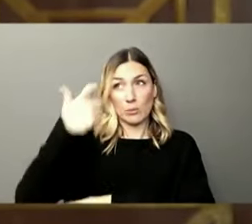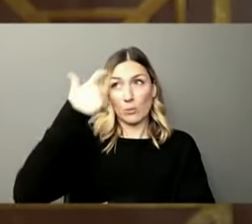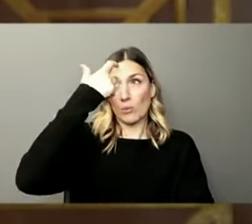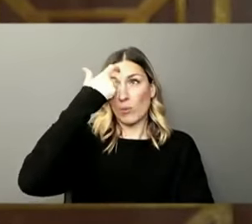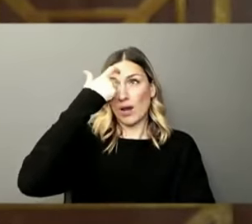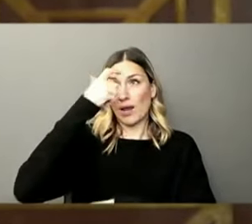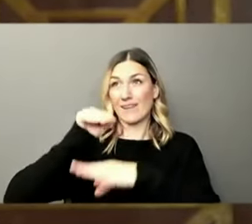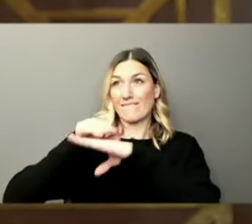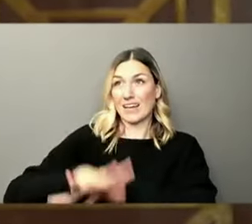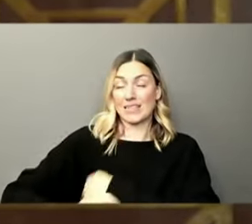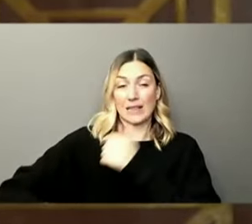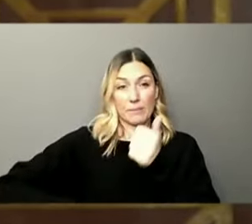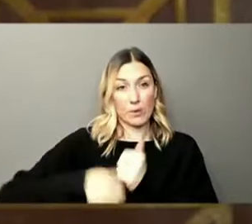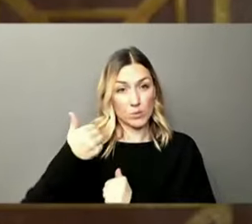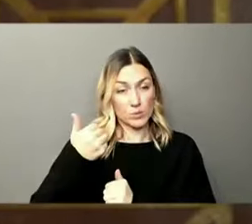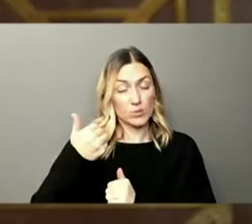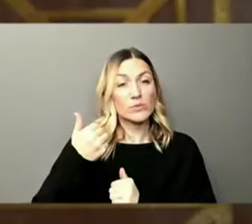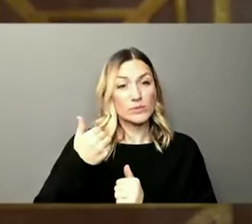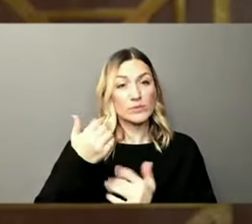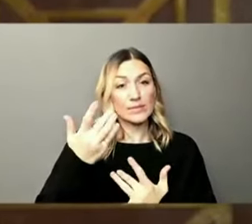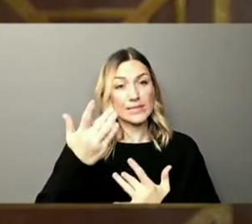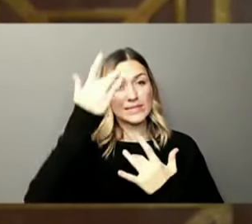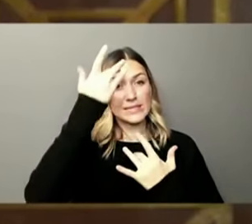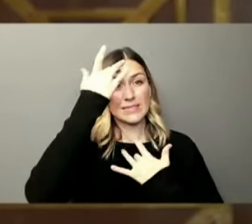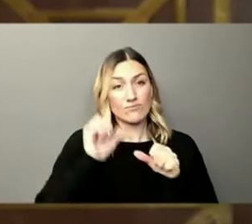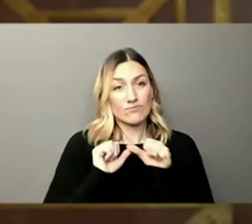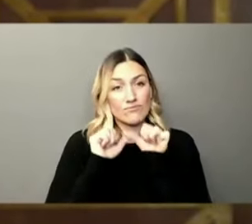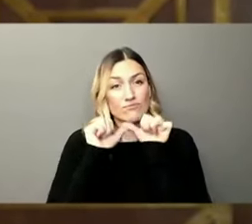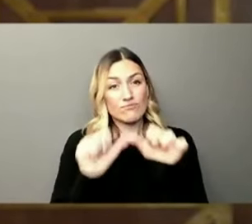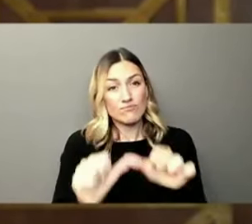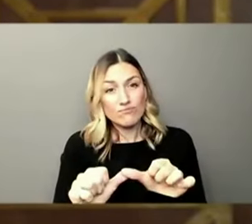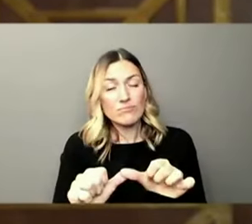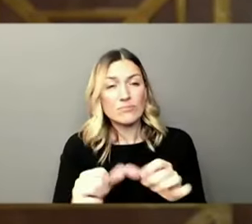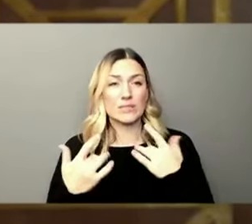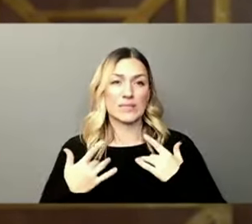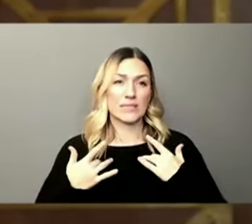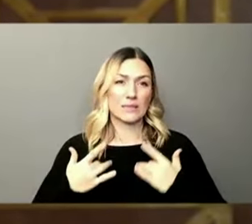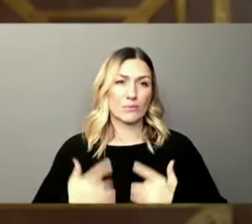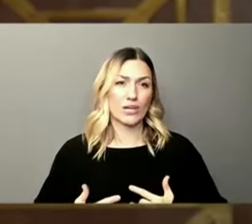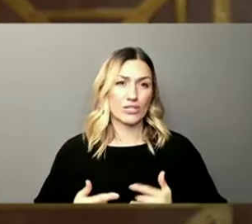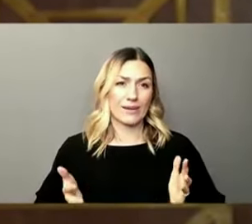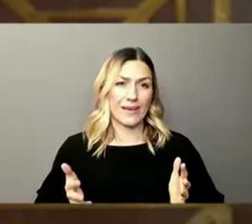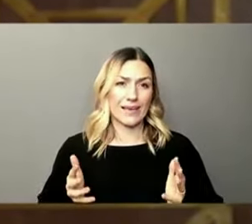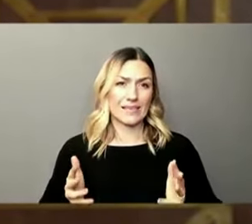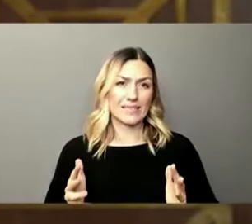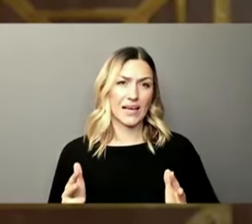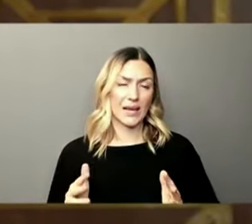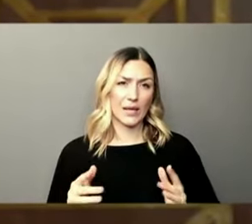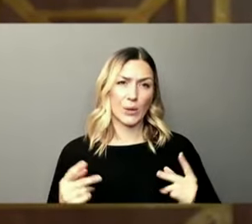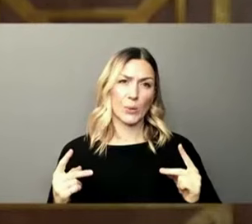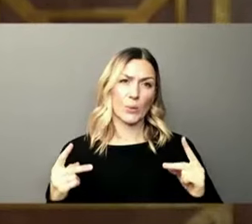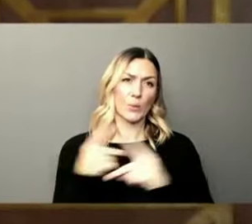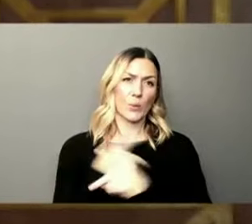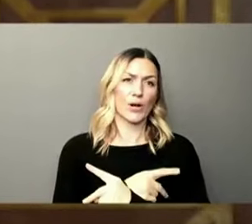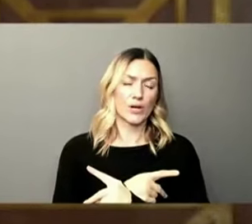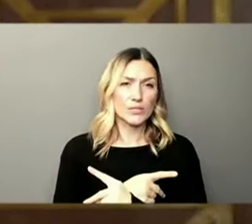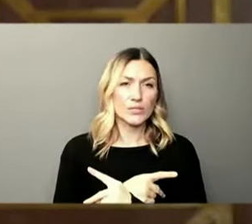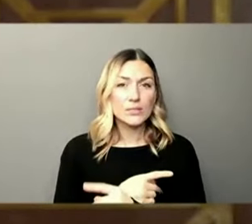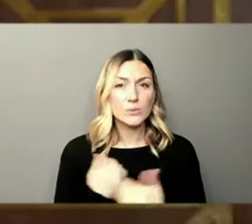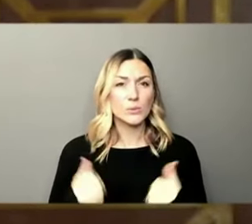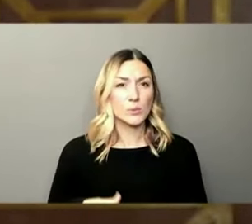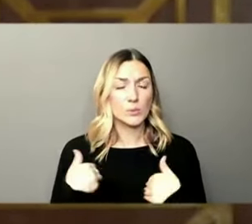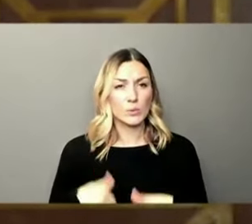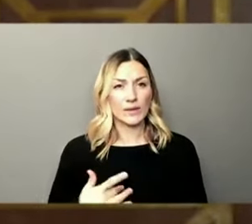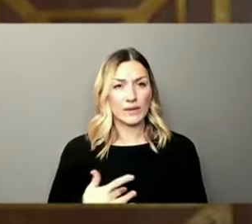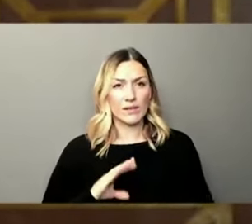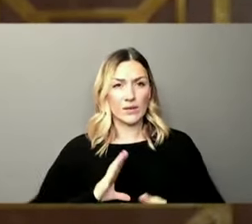most. Being sick for so long has made my depression and anxiety worse. I've had low times, and when I don't